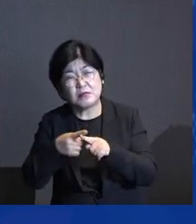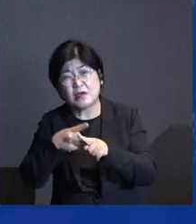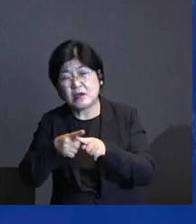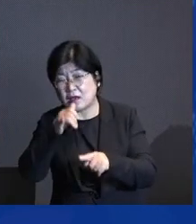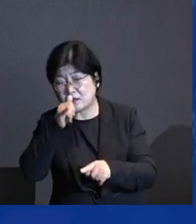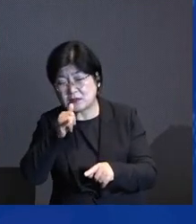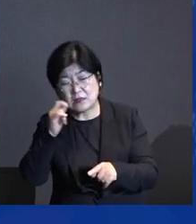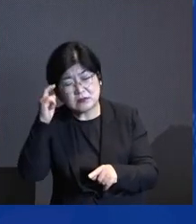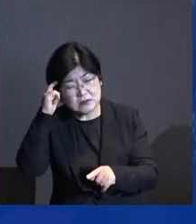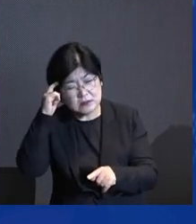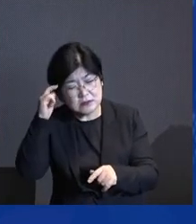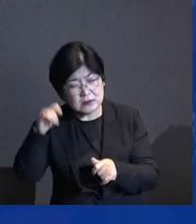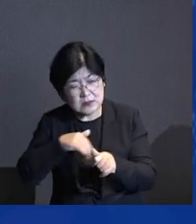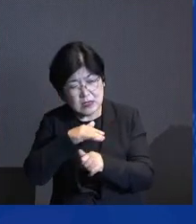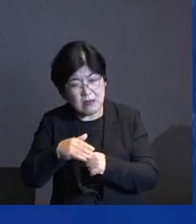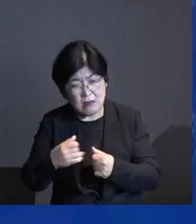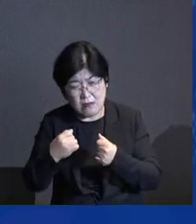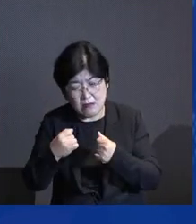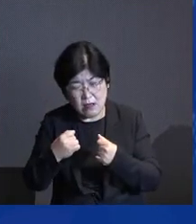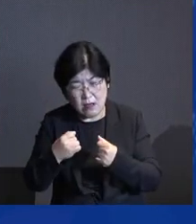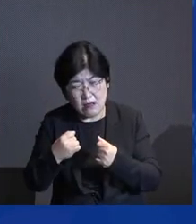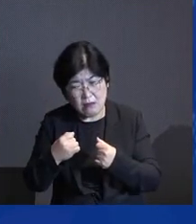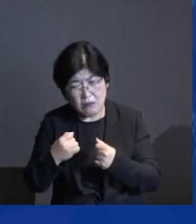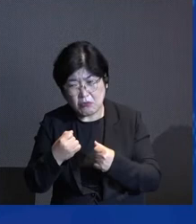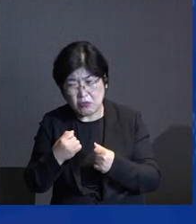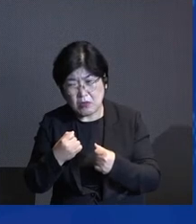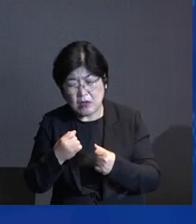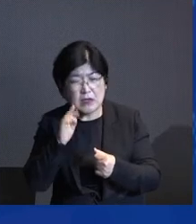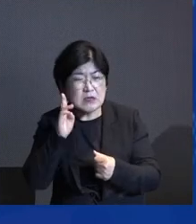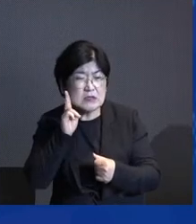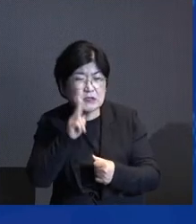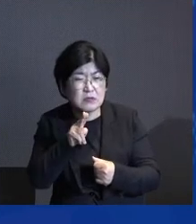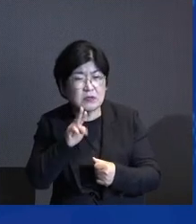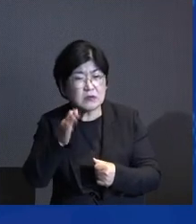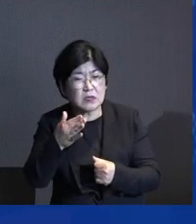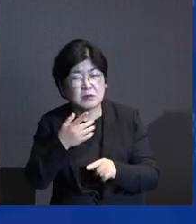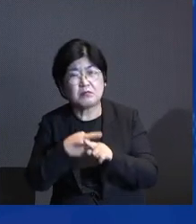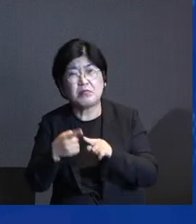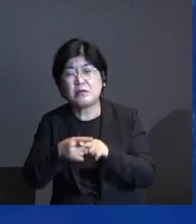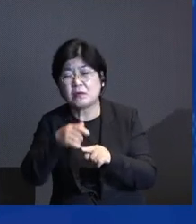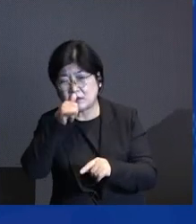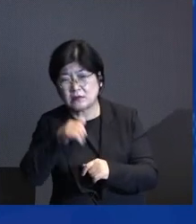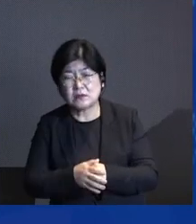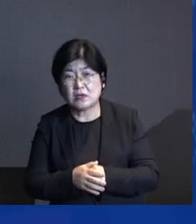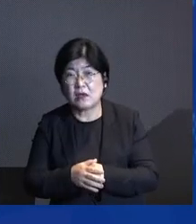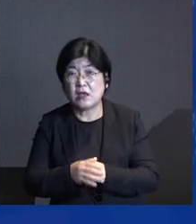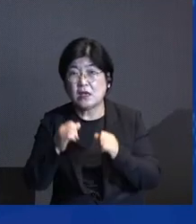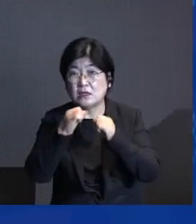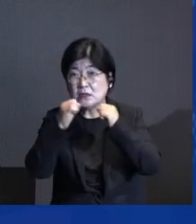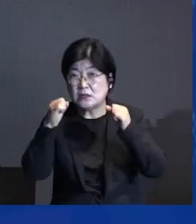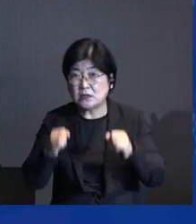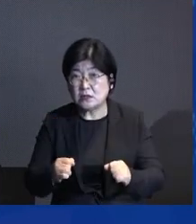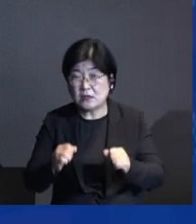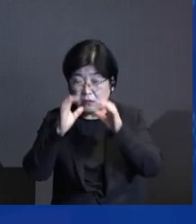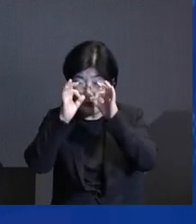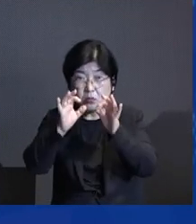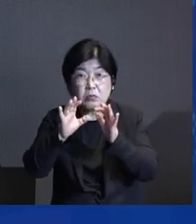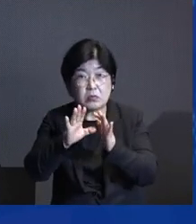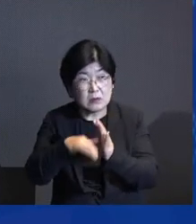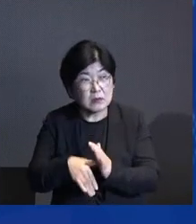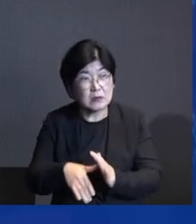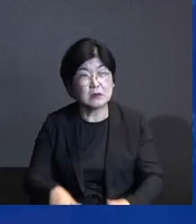result of the research, it was found that the system referred to assessment form, assessment